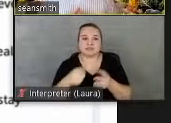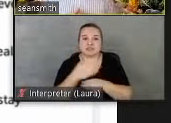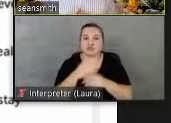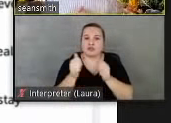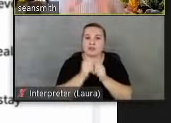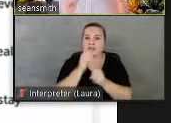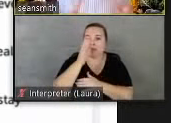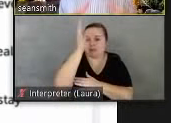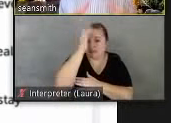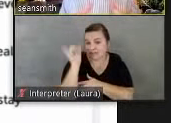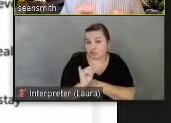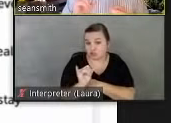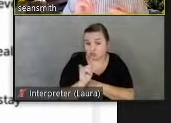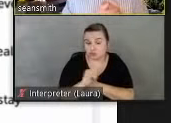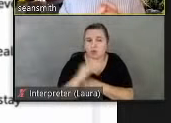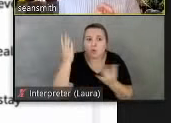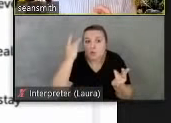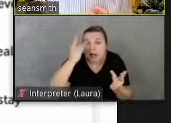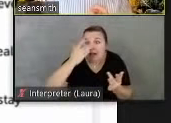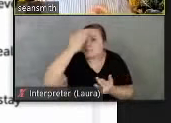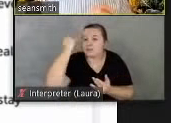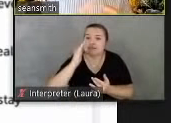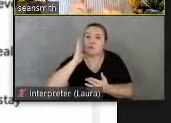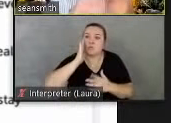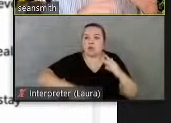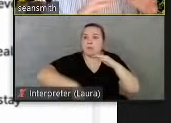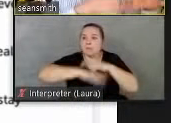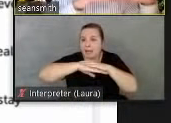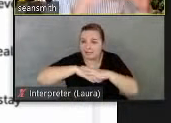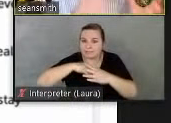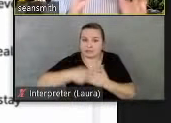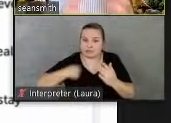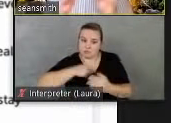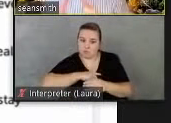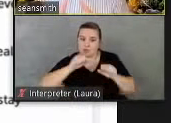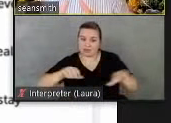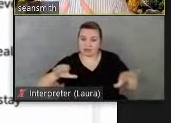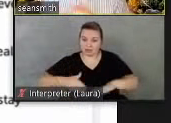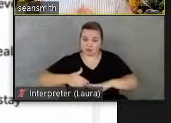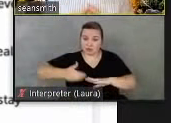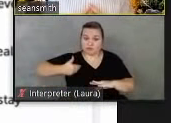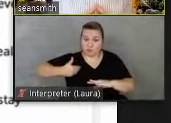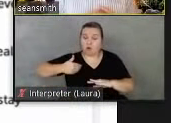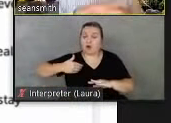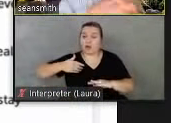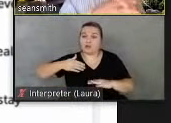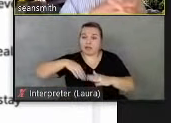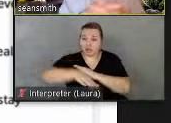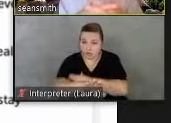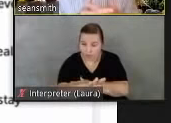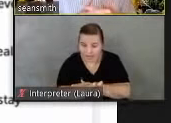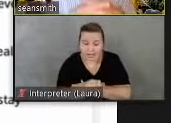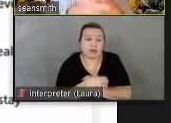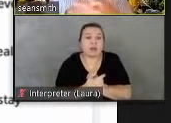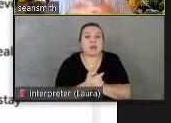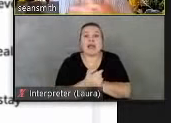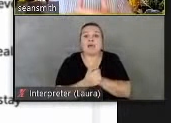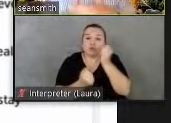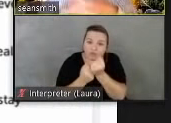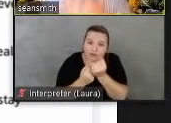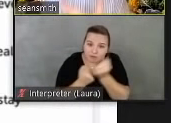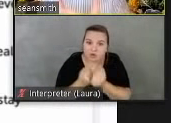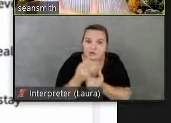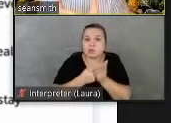for that hybrid. Why? It's gonna maximize what we can do prior to them getting into the classroom. It's gonna reinforce what they need